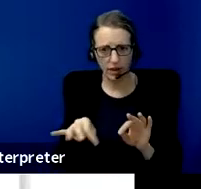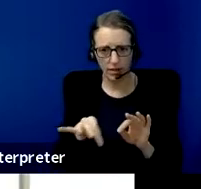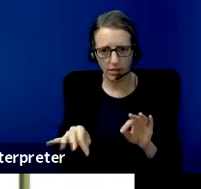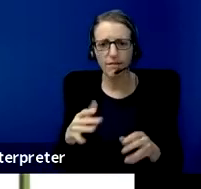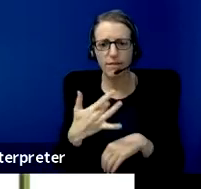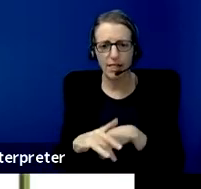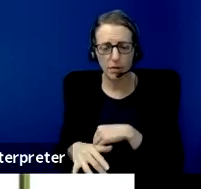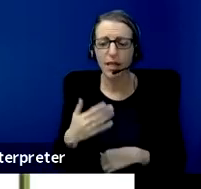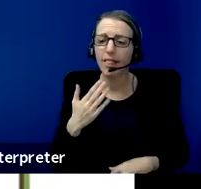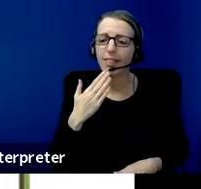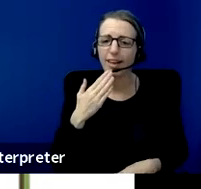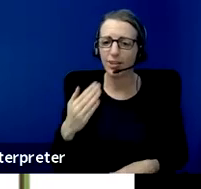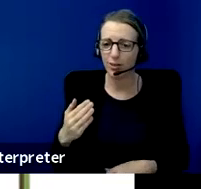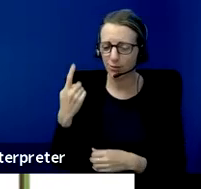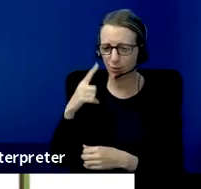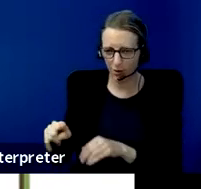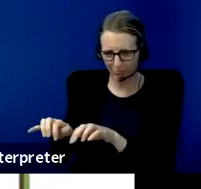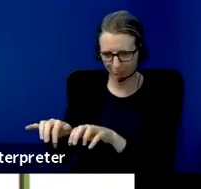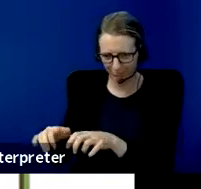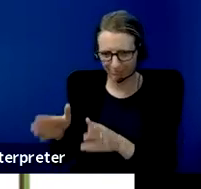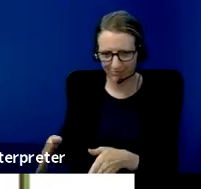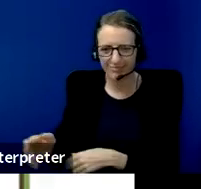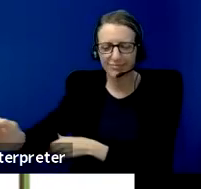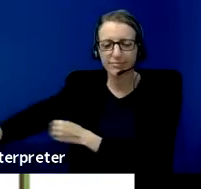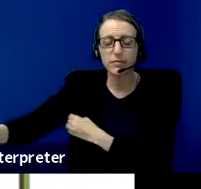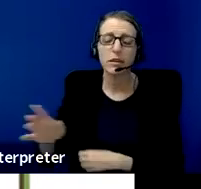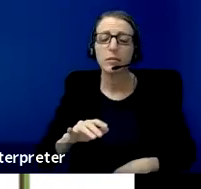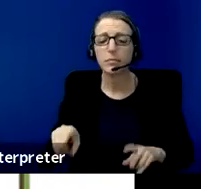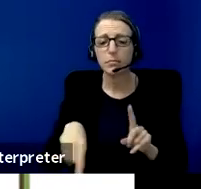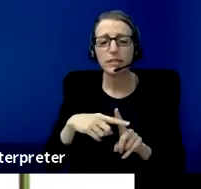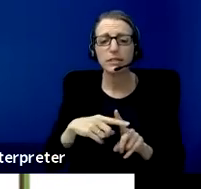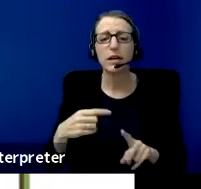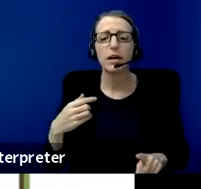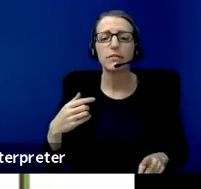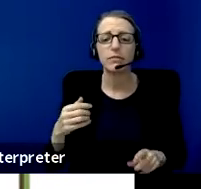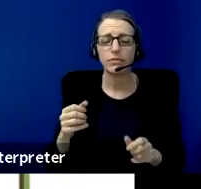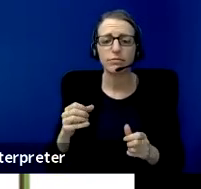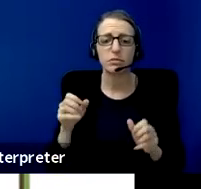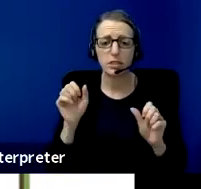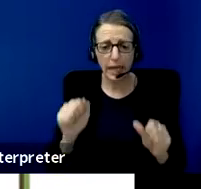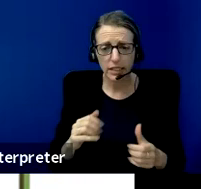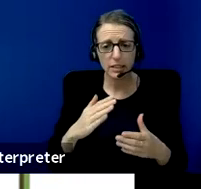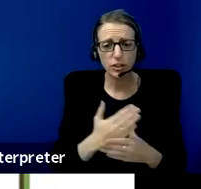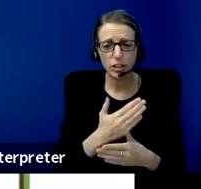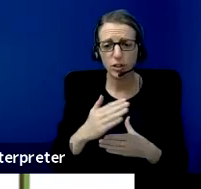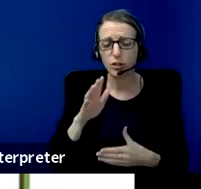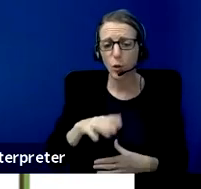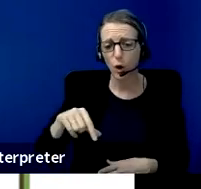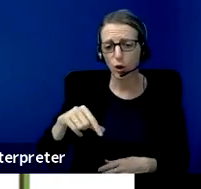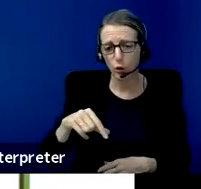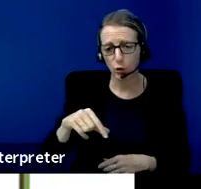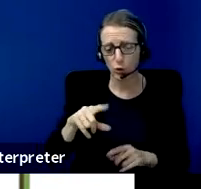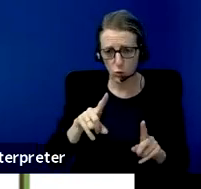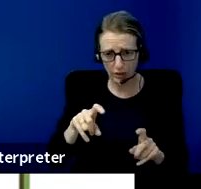being here to have closed captioning, as well as you have the opportunity to share questions and answers. And for us